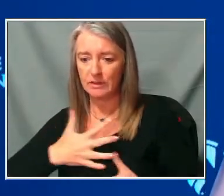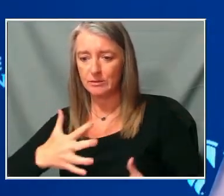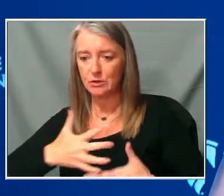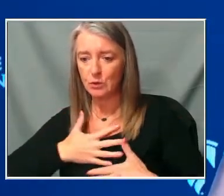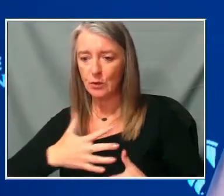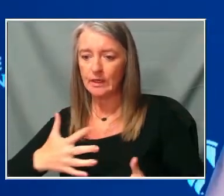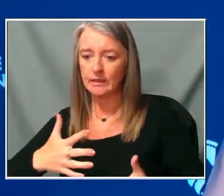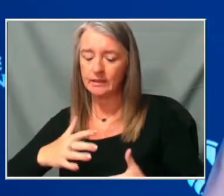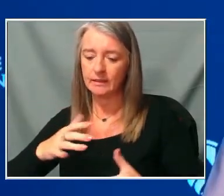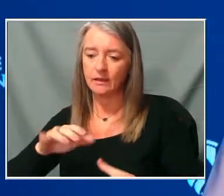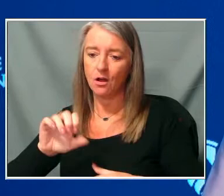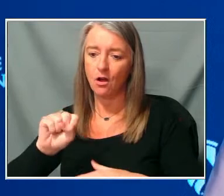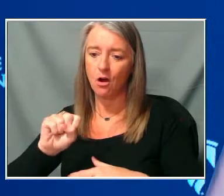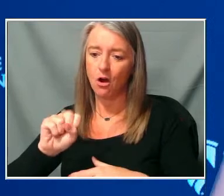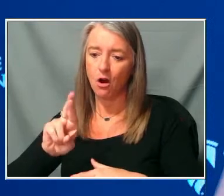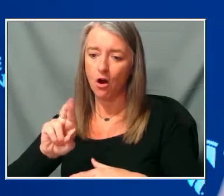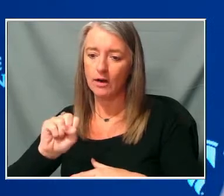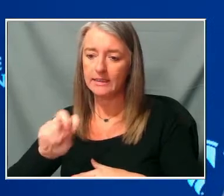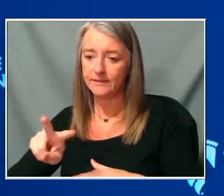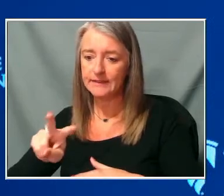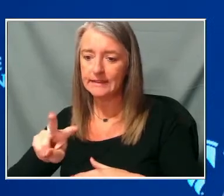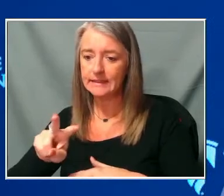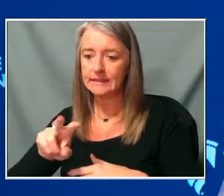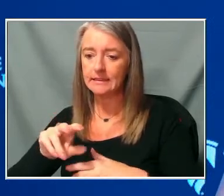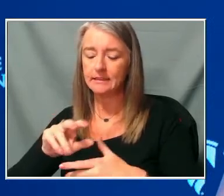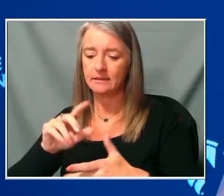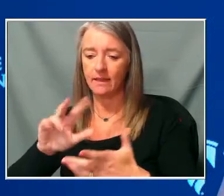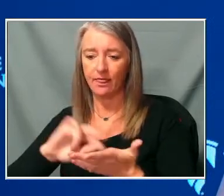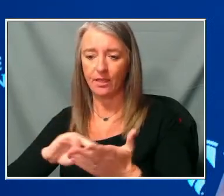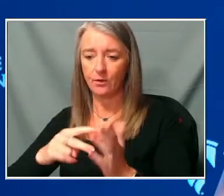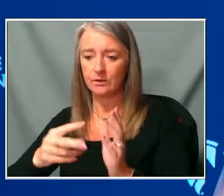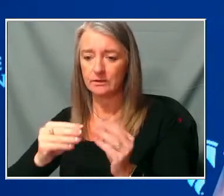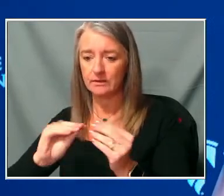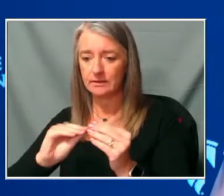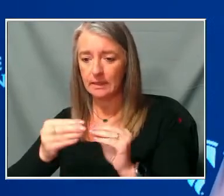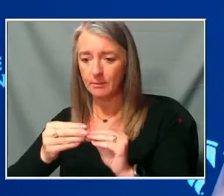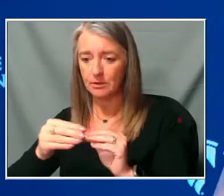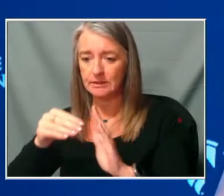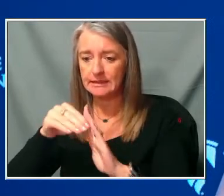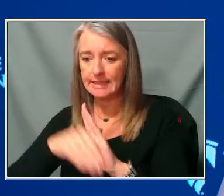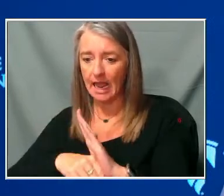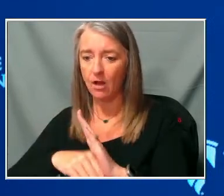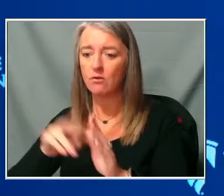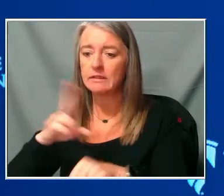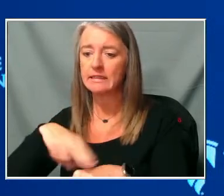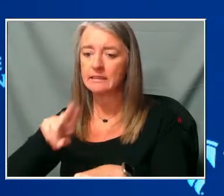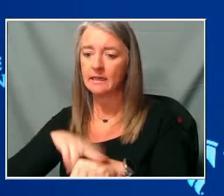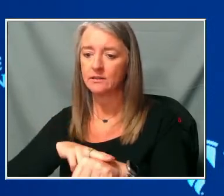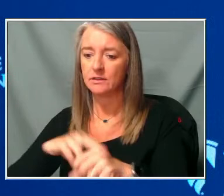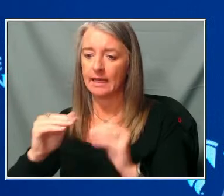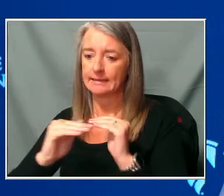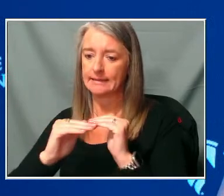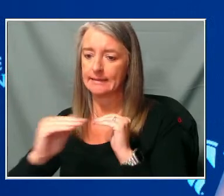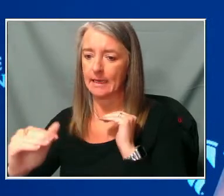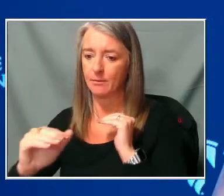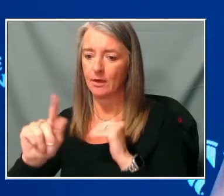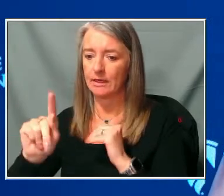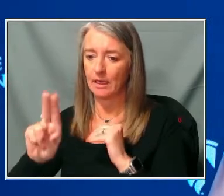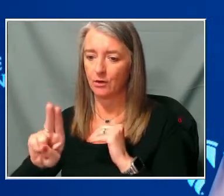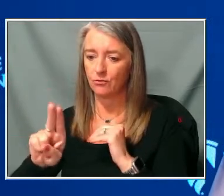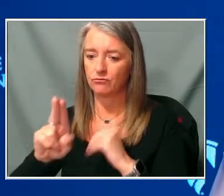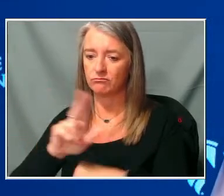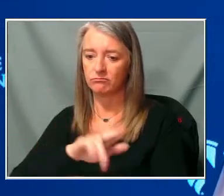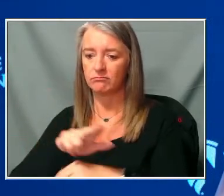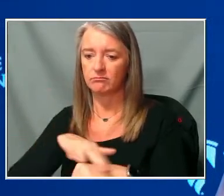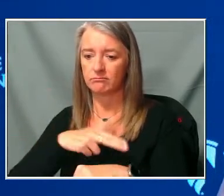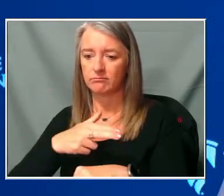and RSV this season. Fortunately, the number are going down nationally and stable at KU as far as